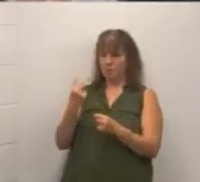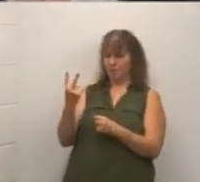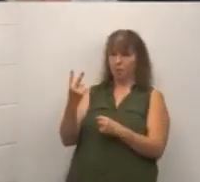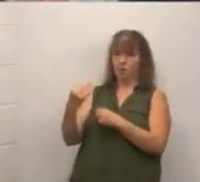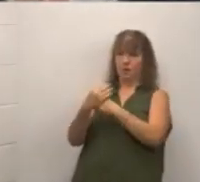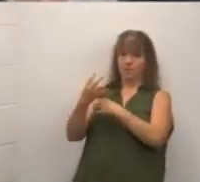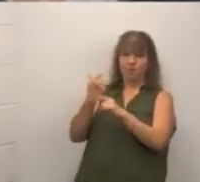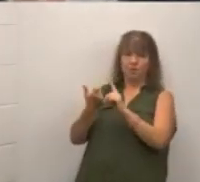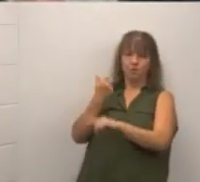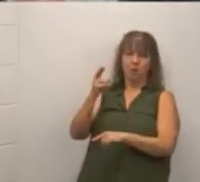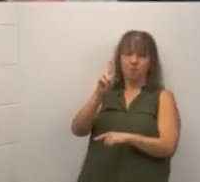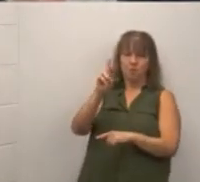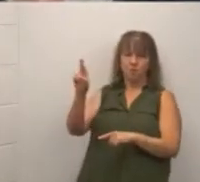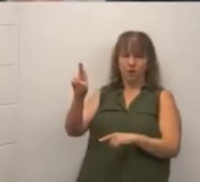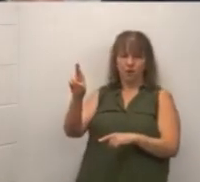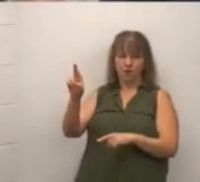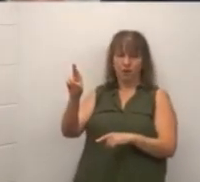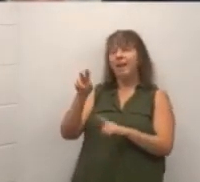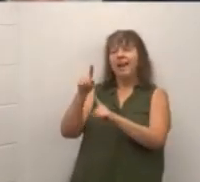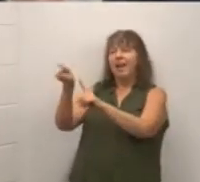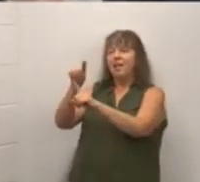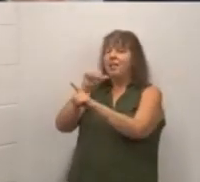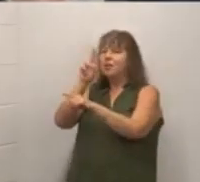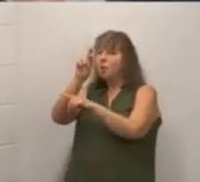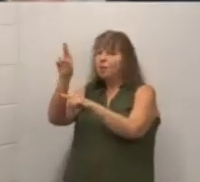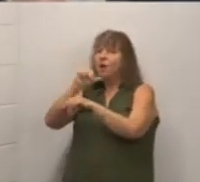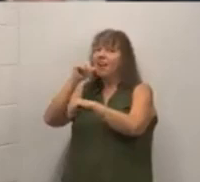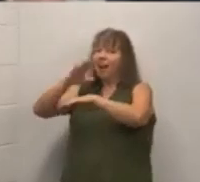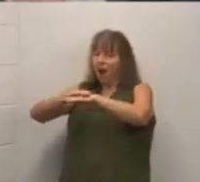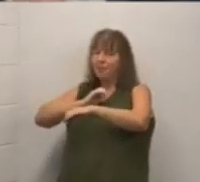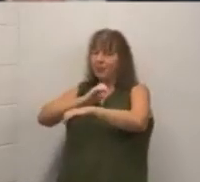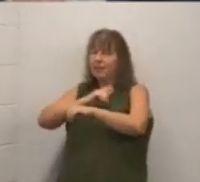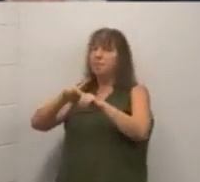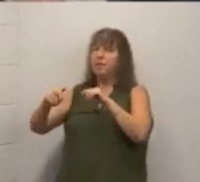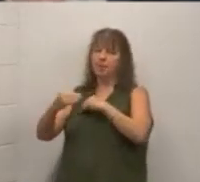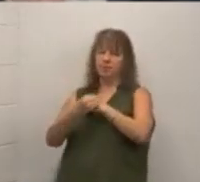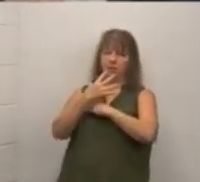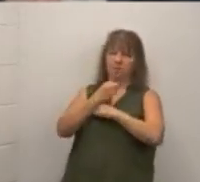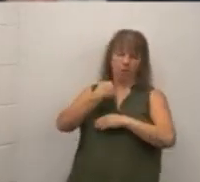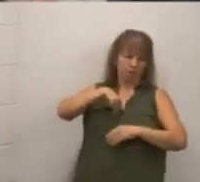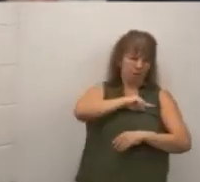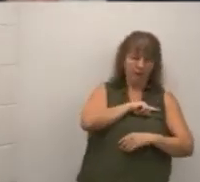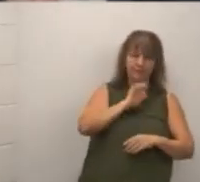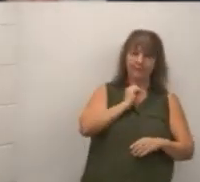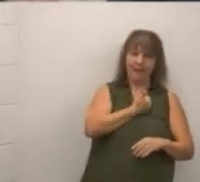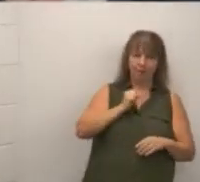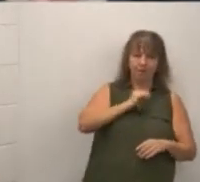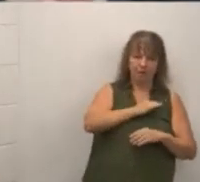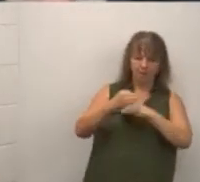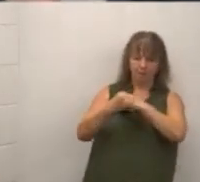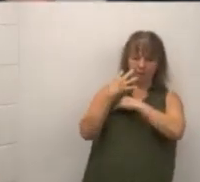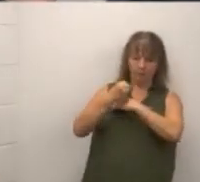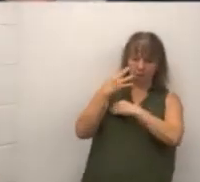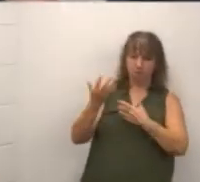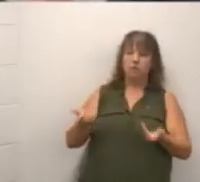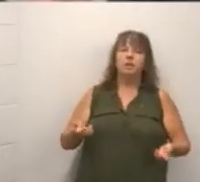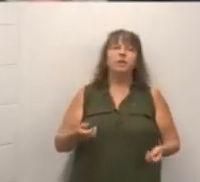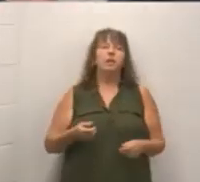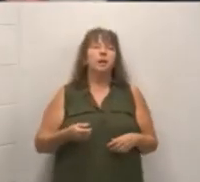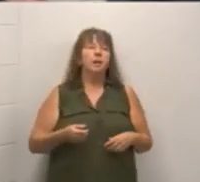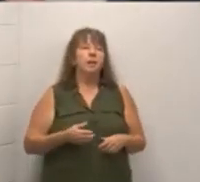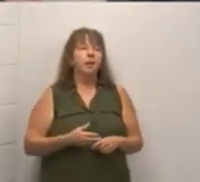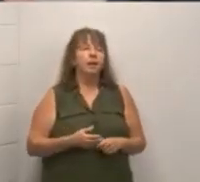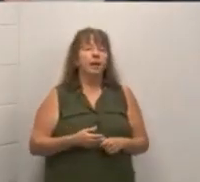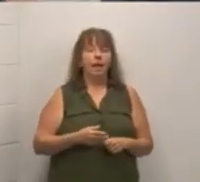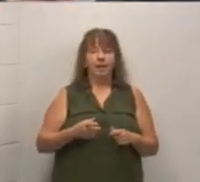Wallace. So they were not on the committee, but they consult with my department and my staff throughout the year, and